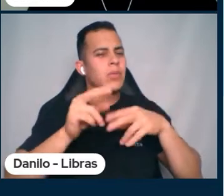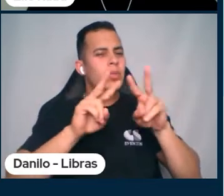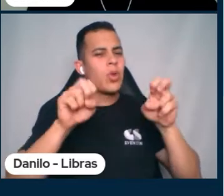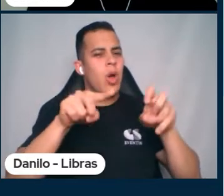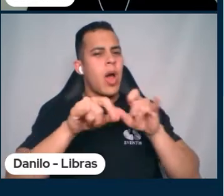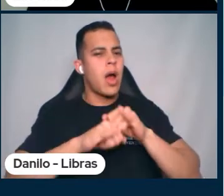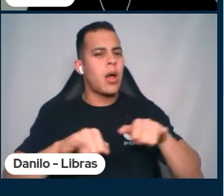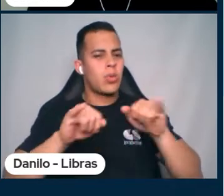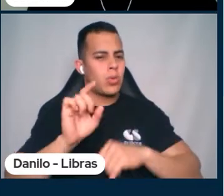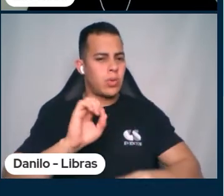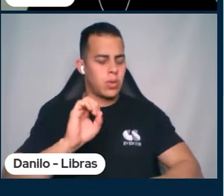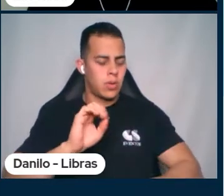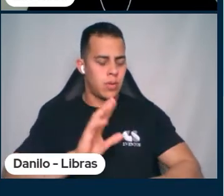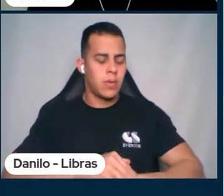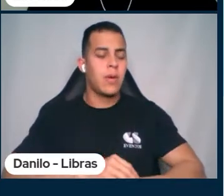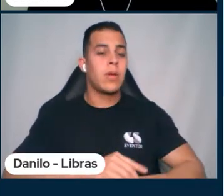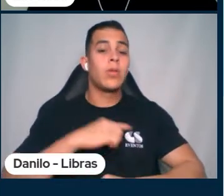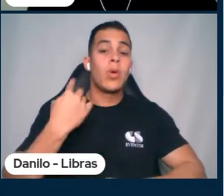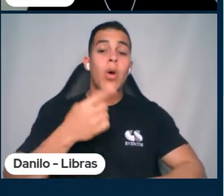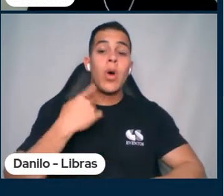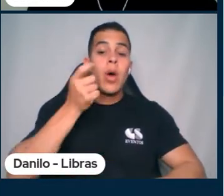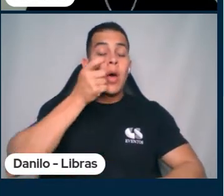get